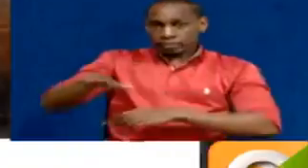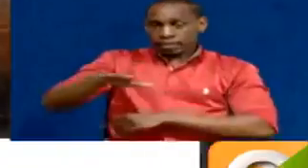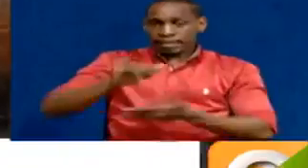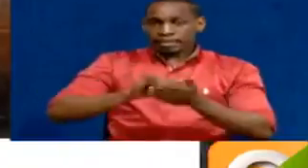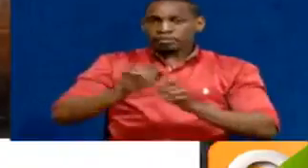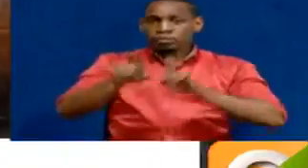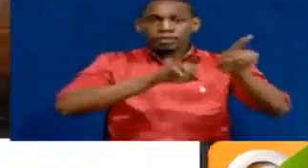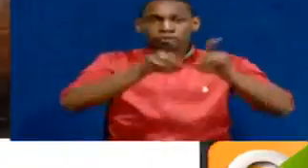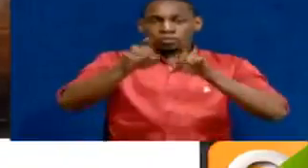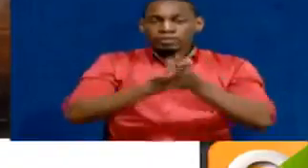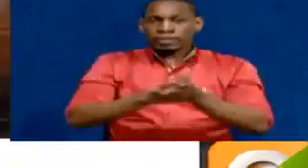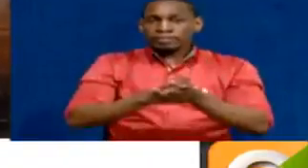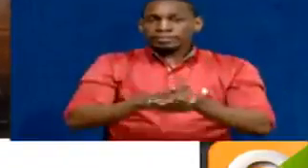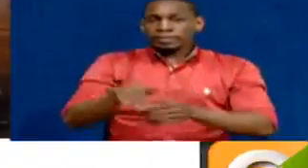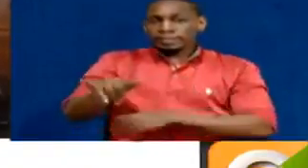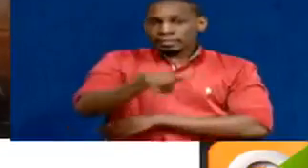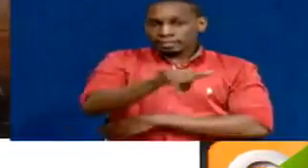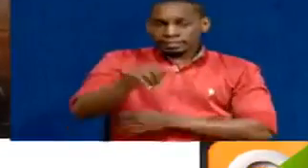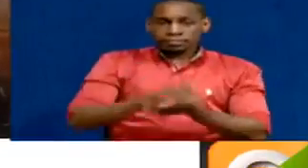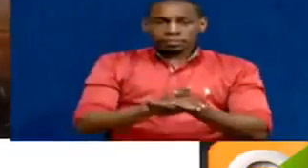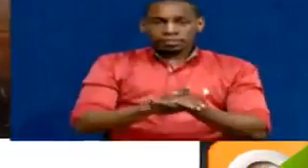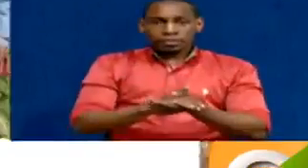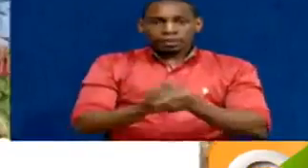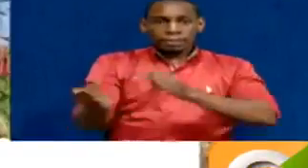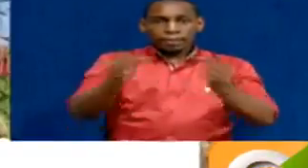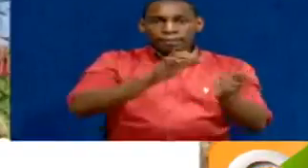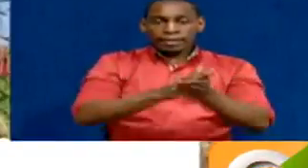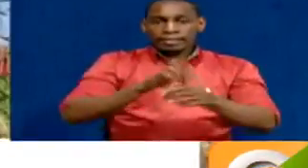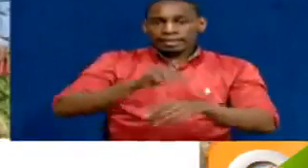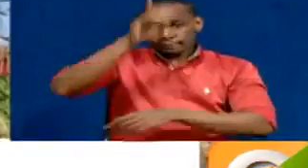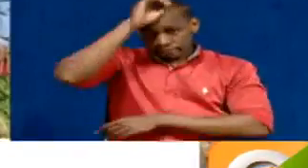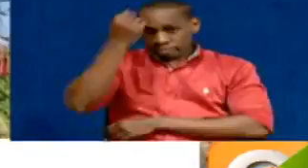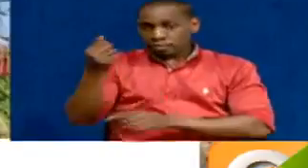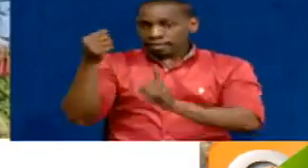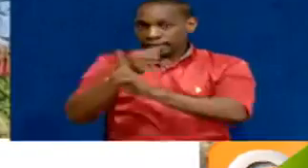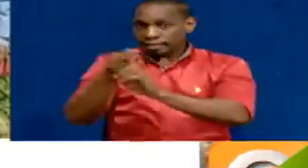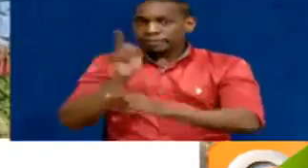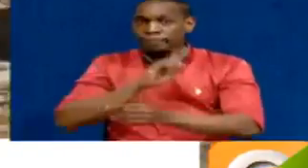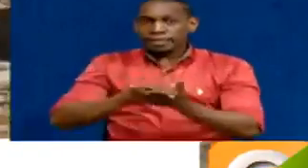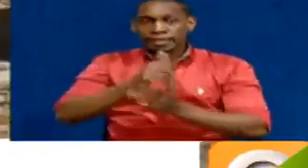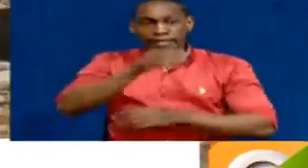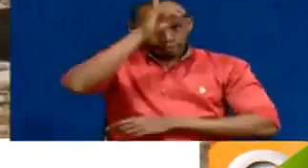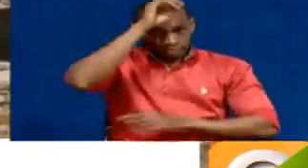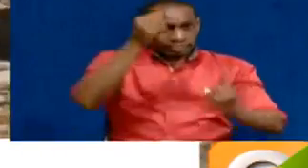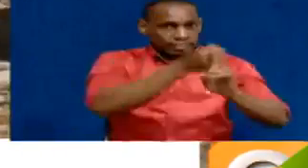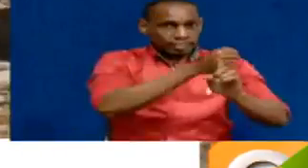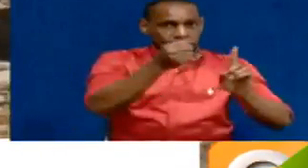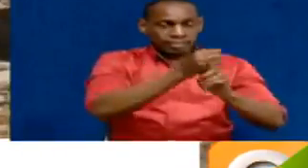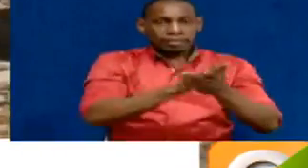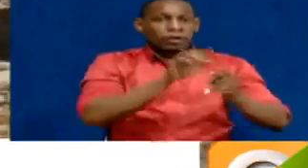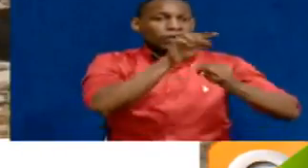we visited are synonymous with a ping-pong game. When one village is attacked, another will be ambushed